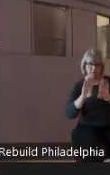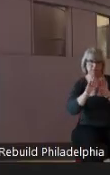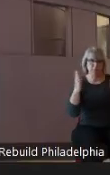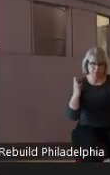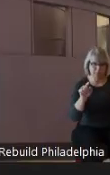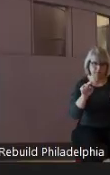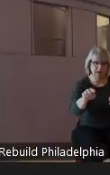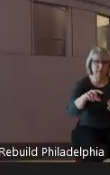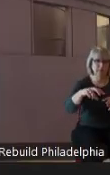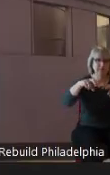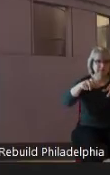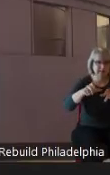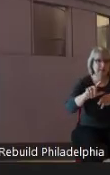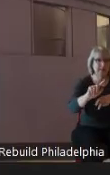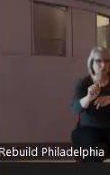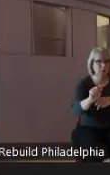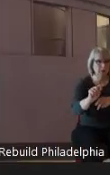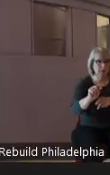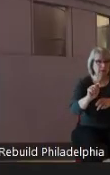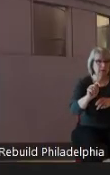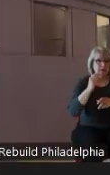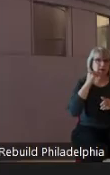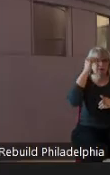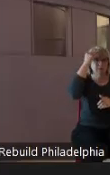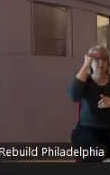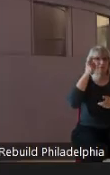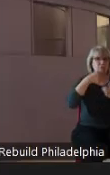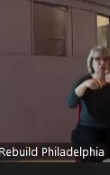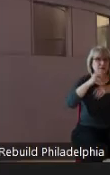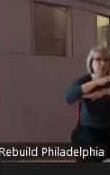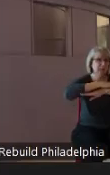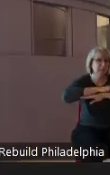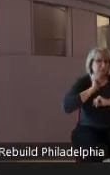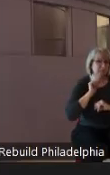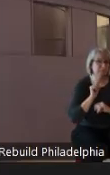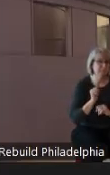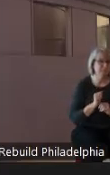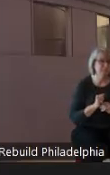have a sink, a toilet, and an adult changing table.